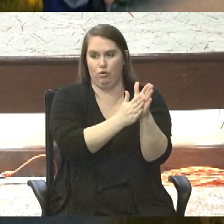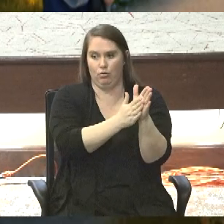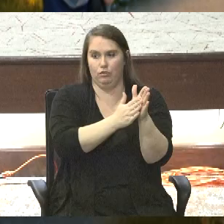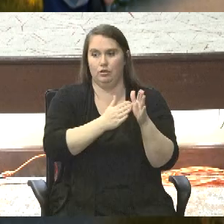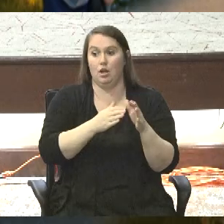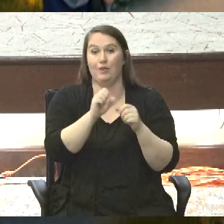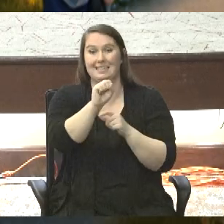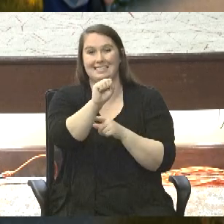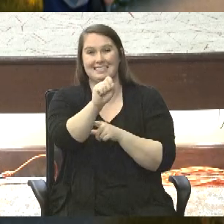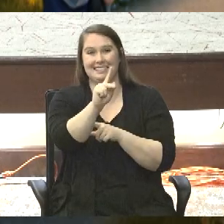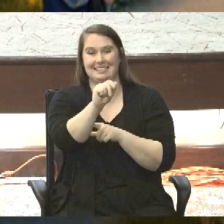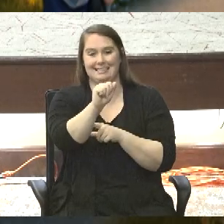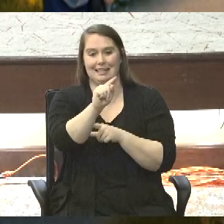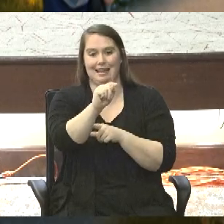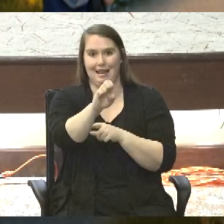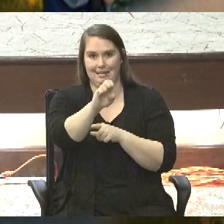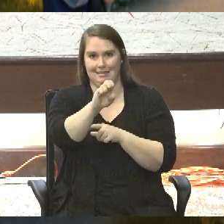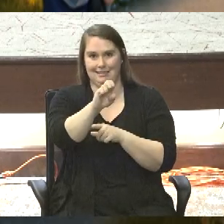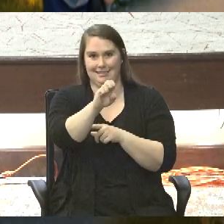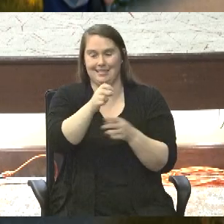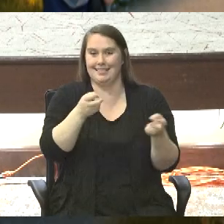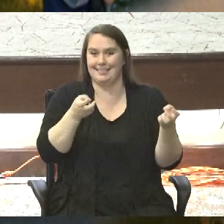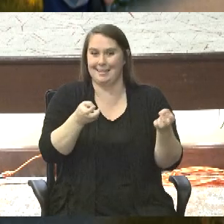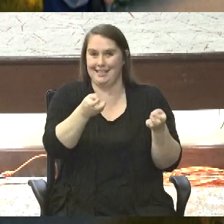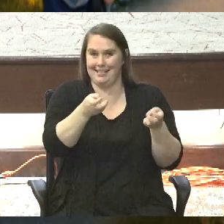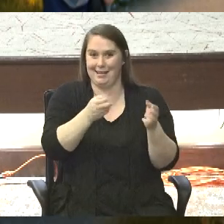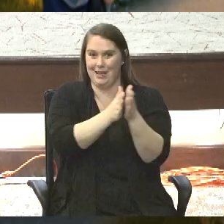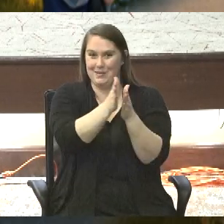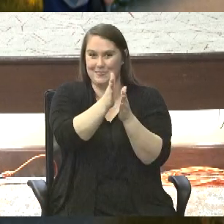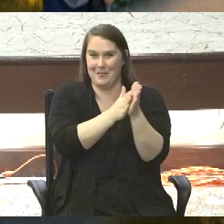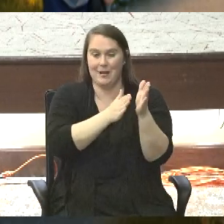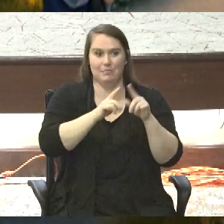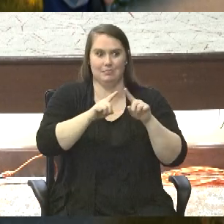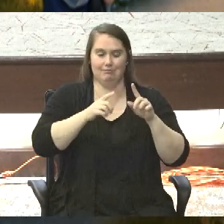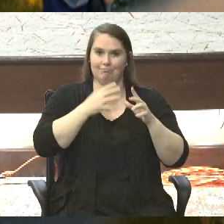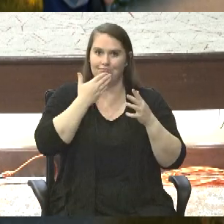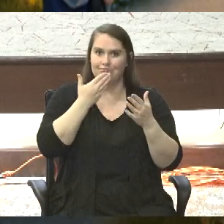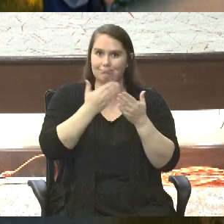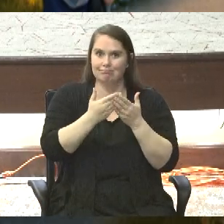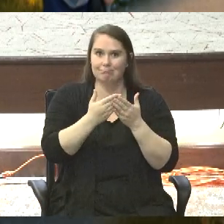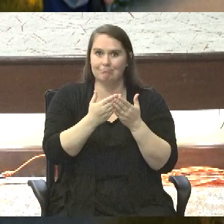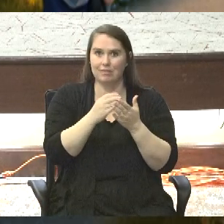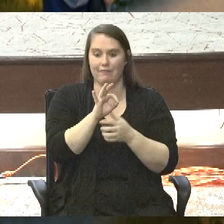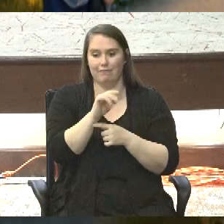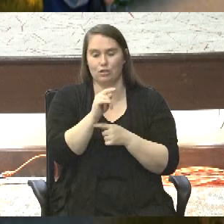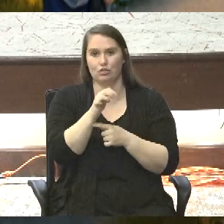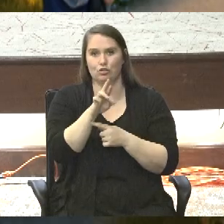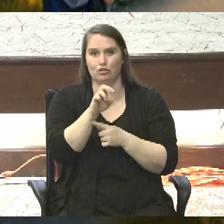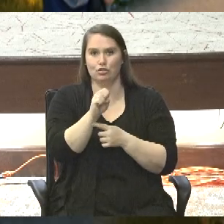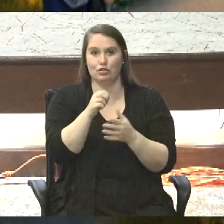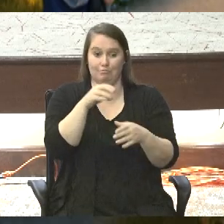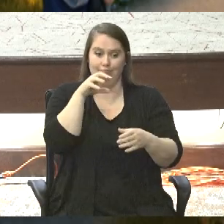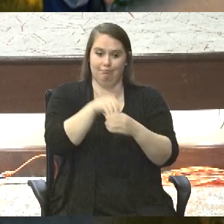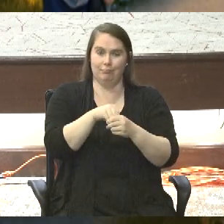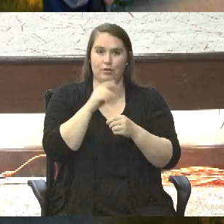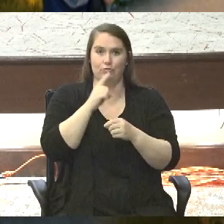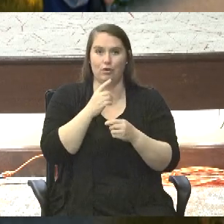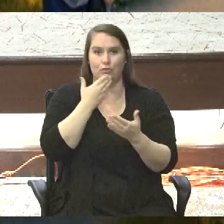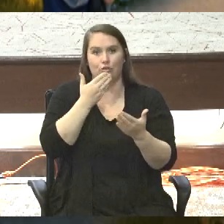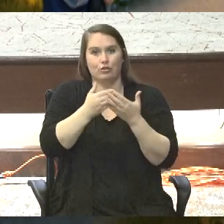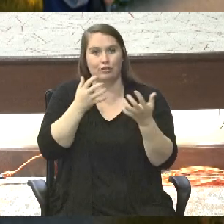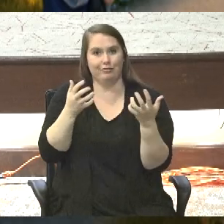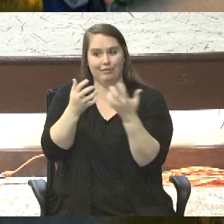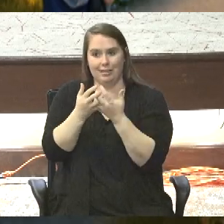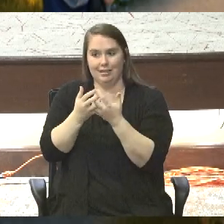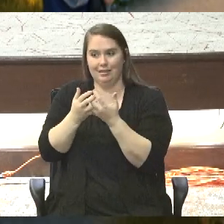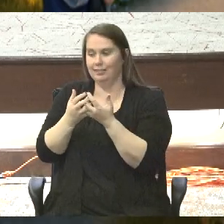so we started thinking, okay, yeah, we've got a skate park, but true, it's a great feature for different parks and think it'd be a good fit. Then we started